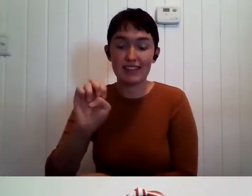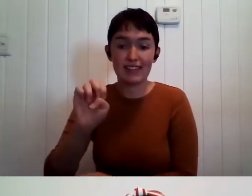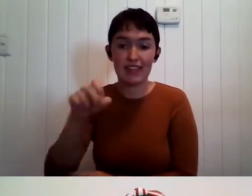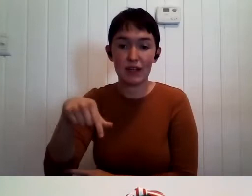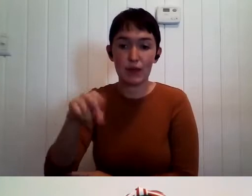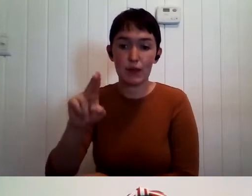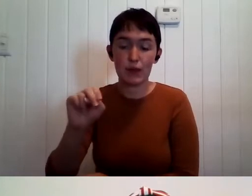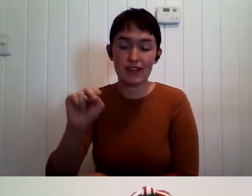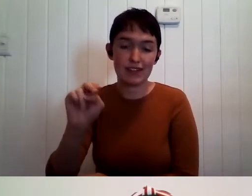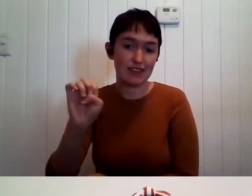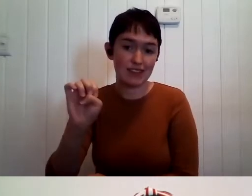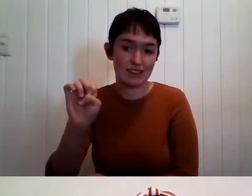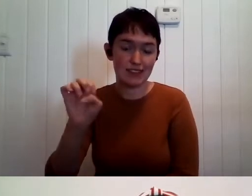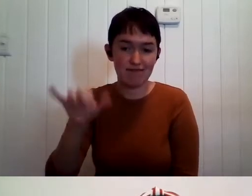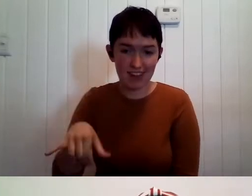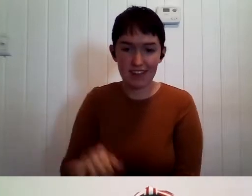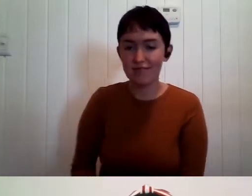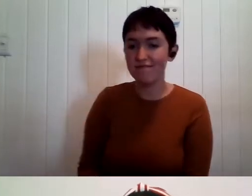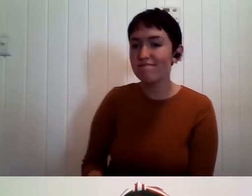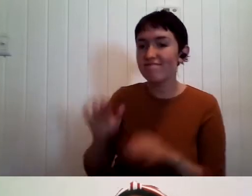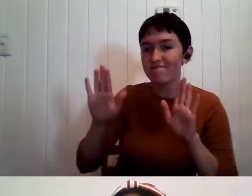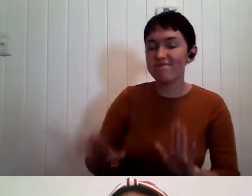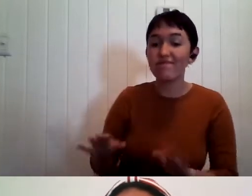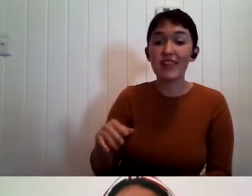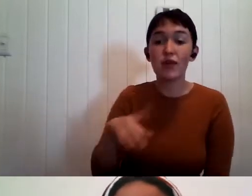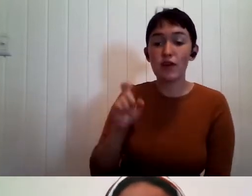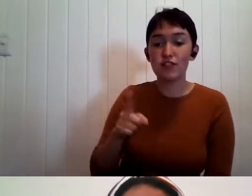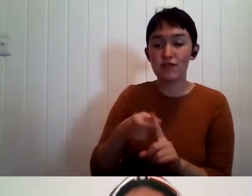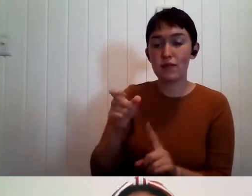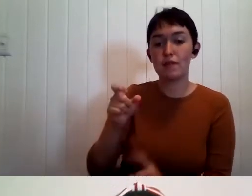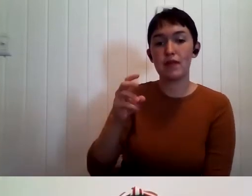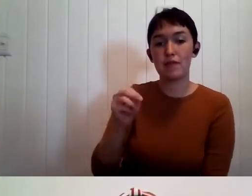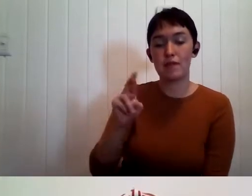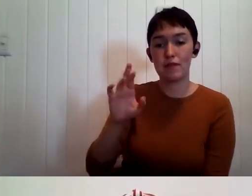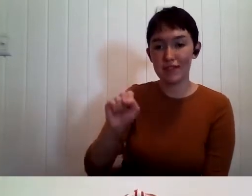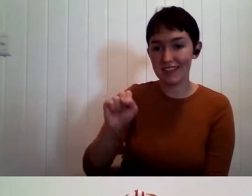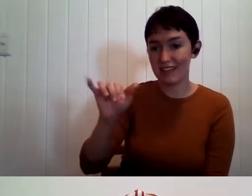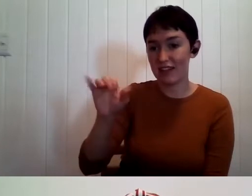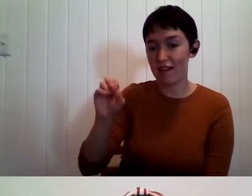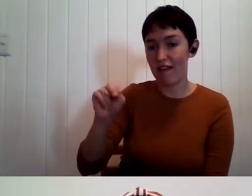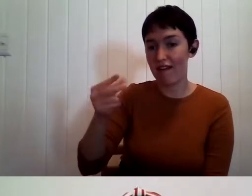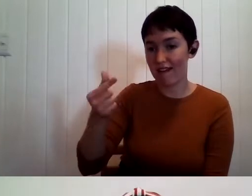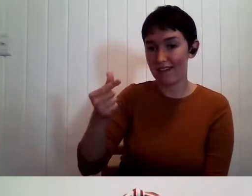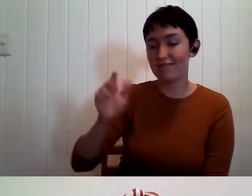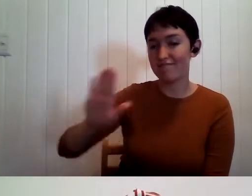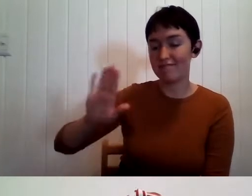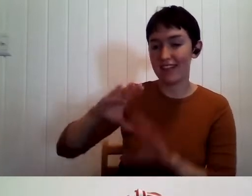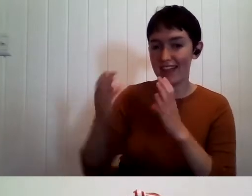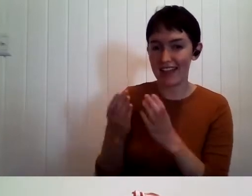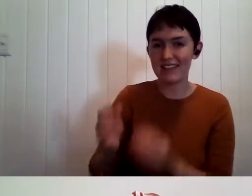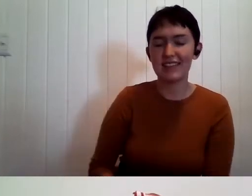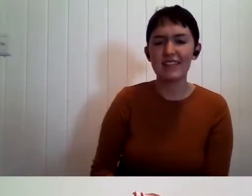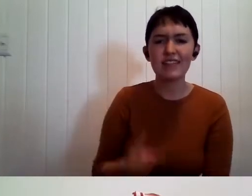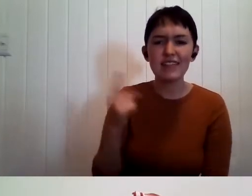thank you. We've got a question from Mrs. Young's class. This is Alexa from San Diego, same city as you. Was there someone